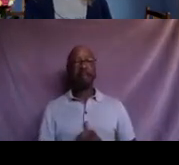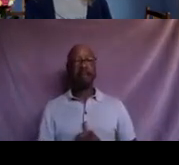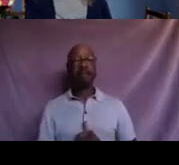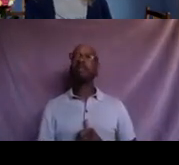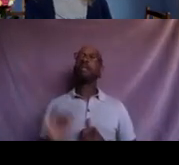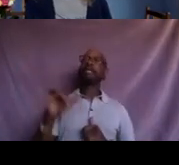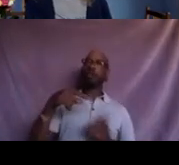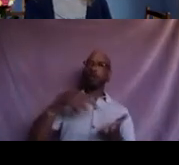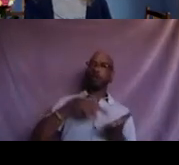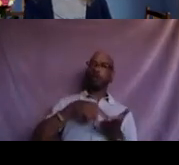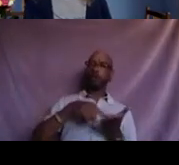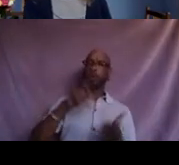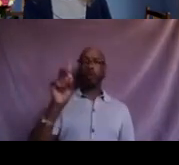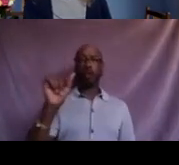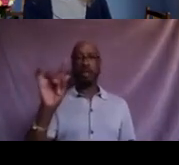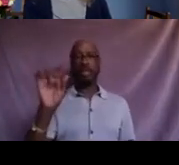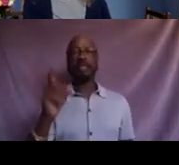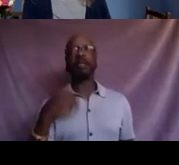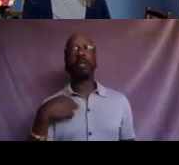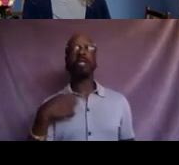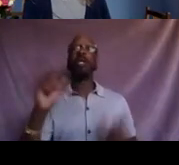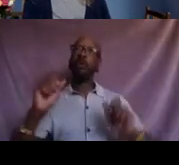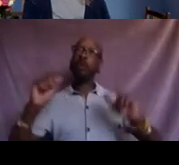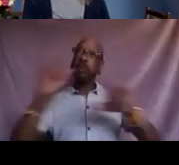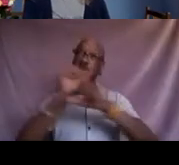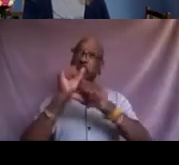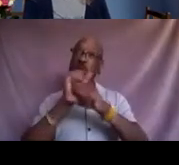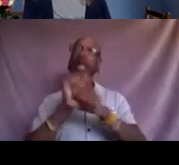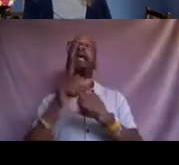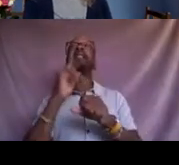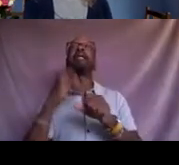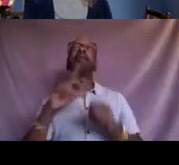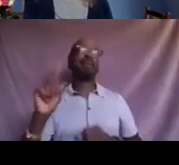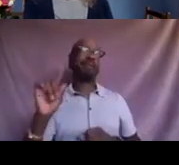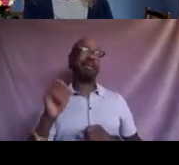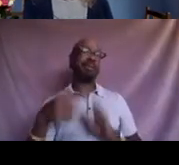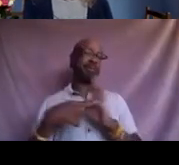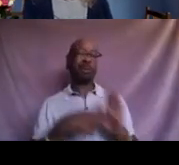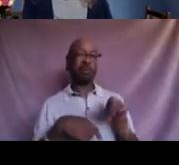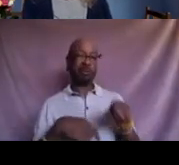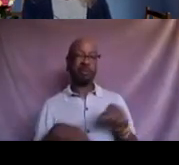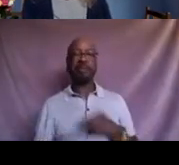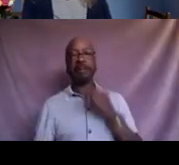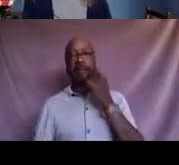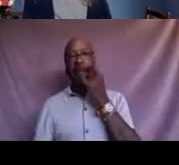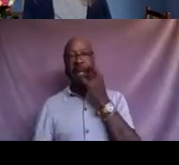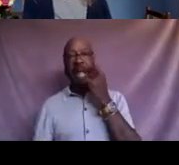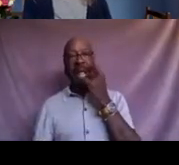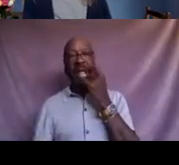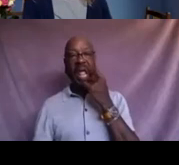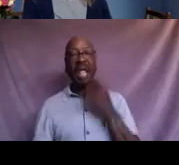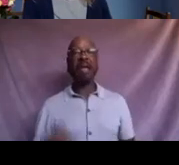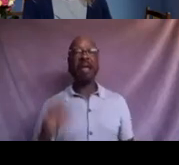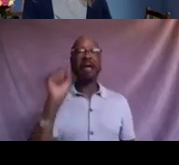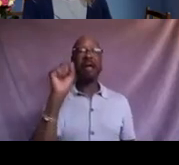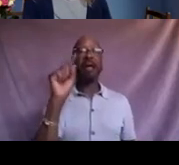post assignments and they're due soon, they'll actually automatically show up over here. Pretty sweet. The stream is the first